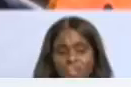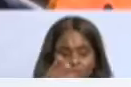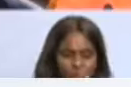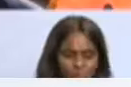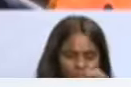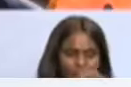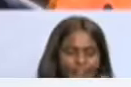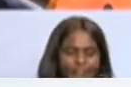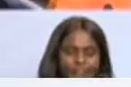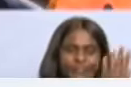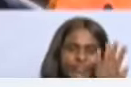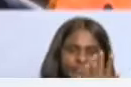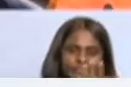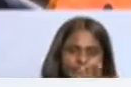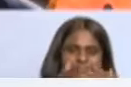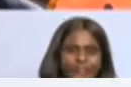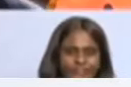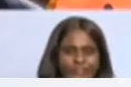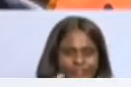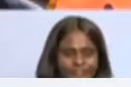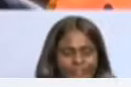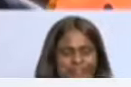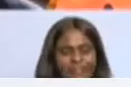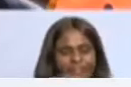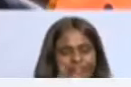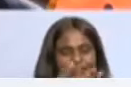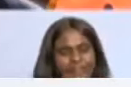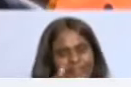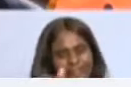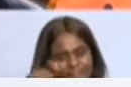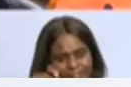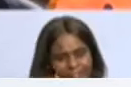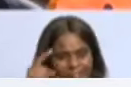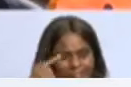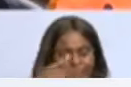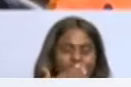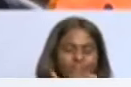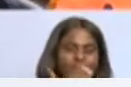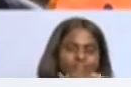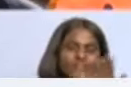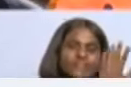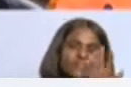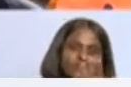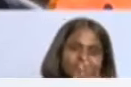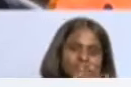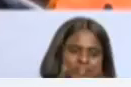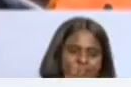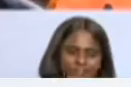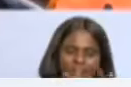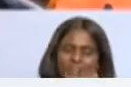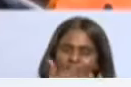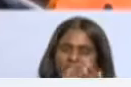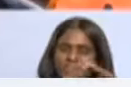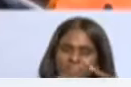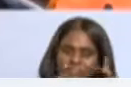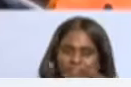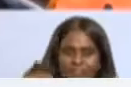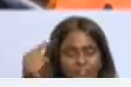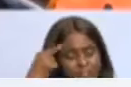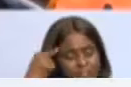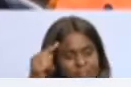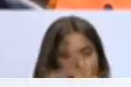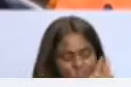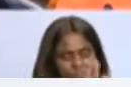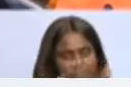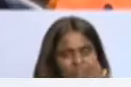to enhanced national resilience required for sustainable development. To this end, government policies to